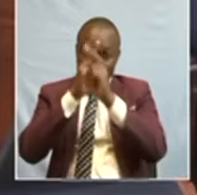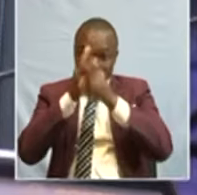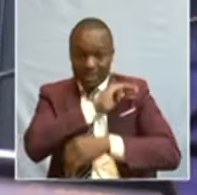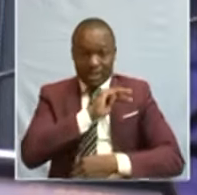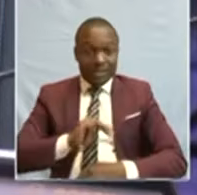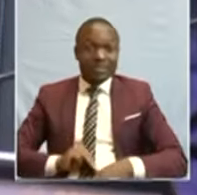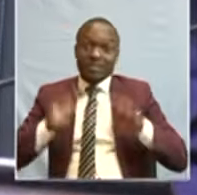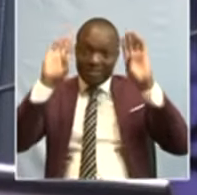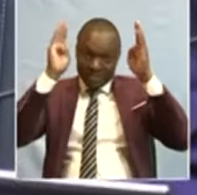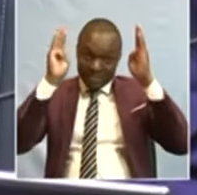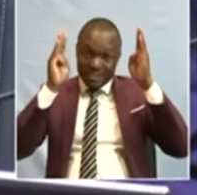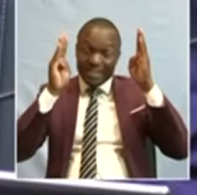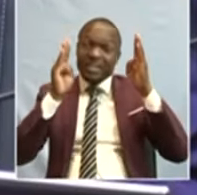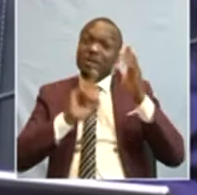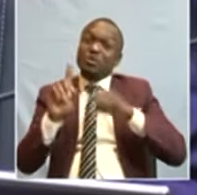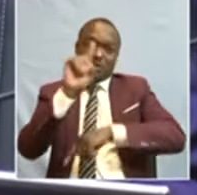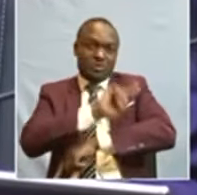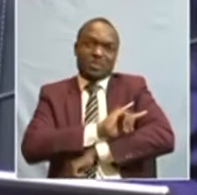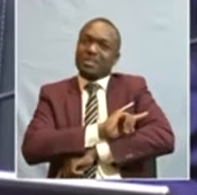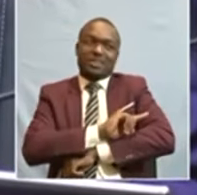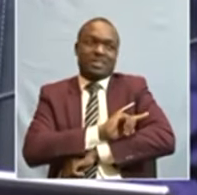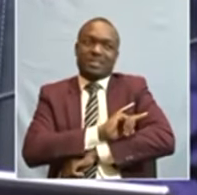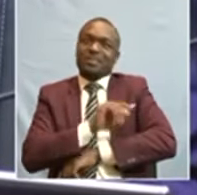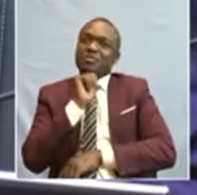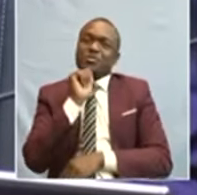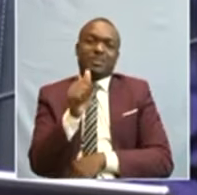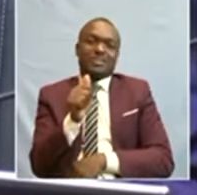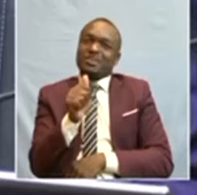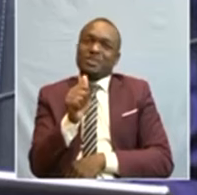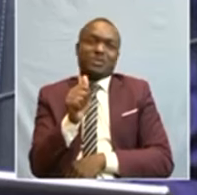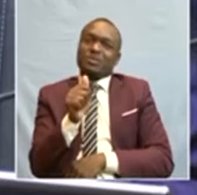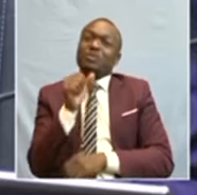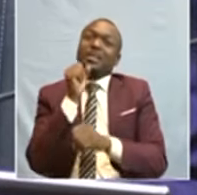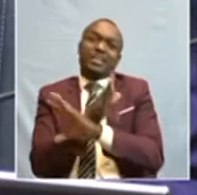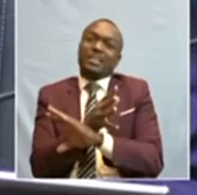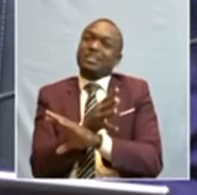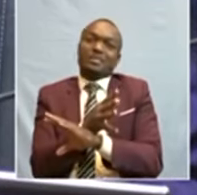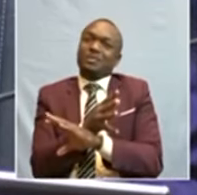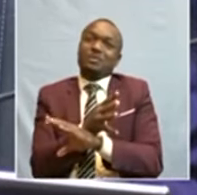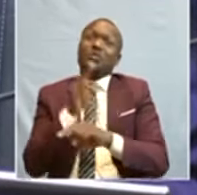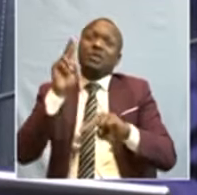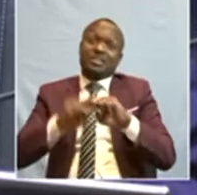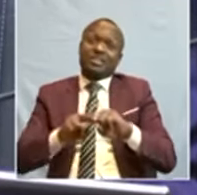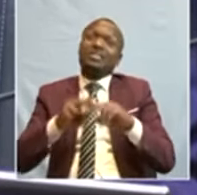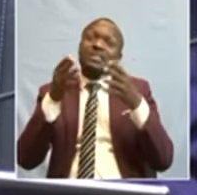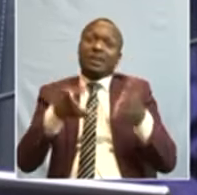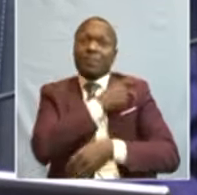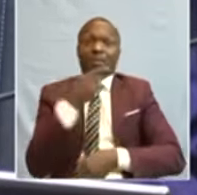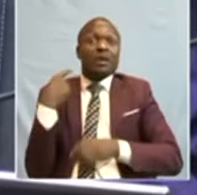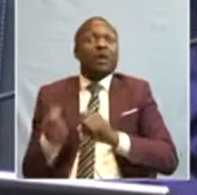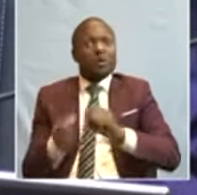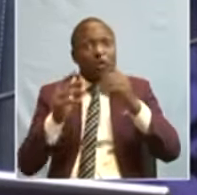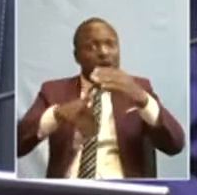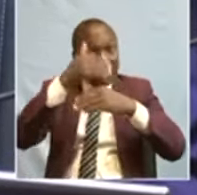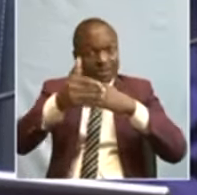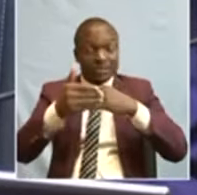Honorable member for Kalulushi, I think today you are not willing to sit in the house. Please, can you leave the house? You come